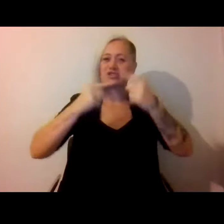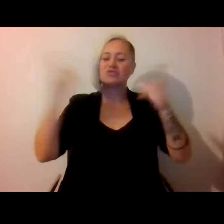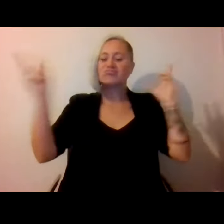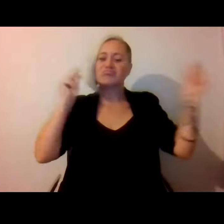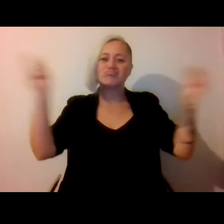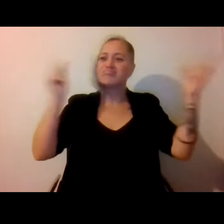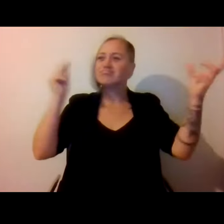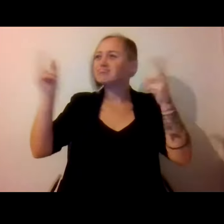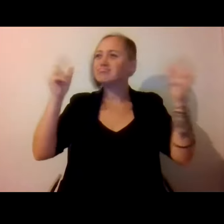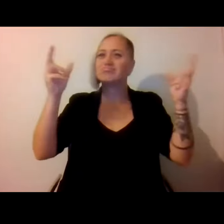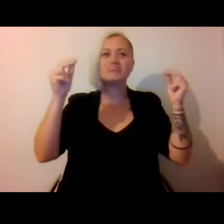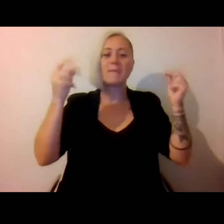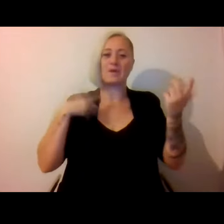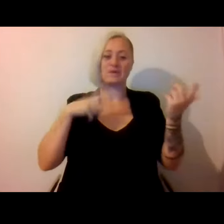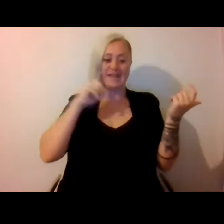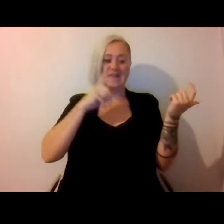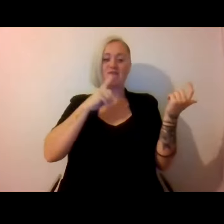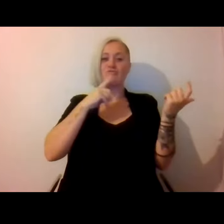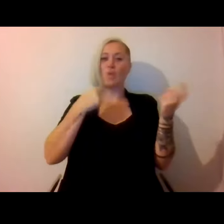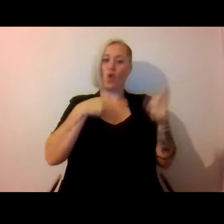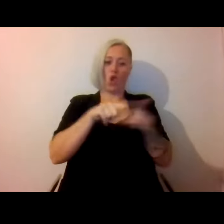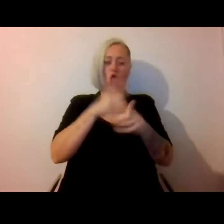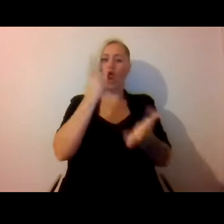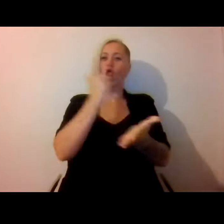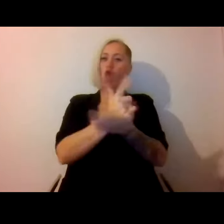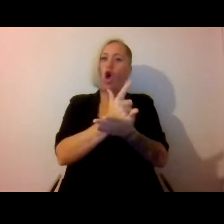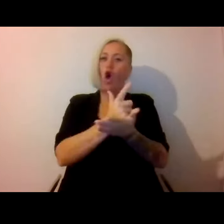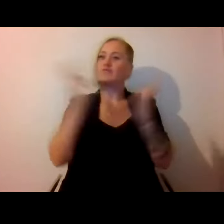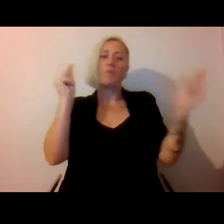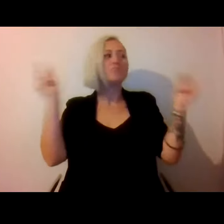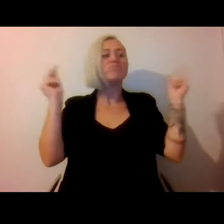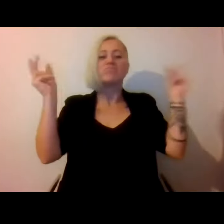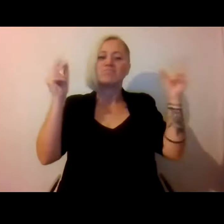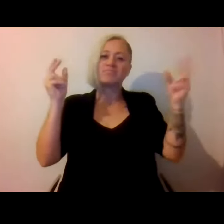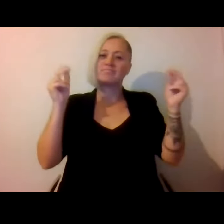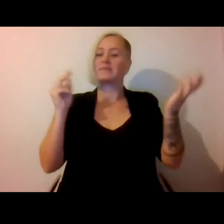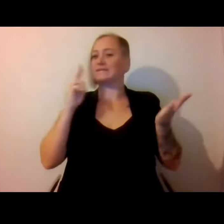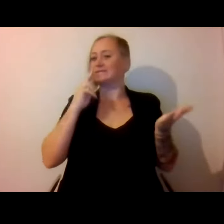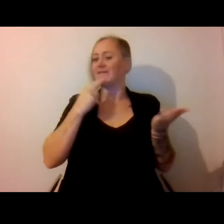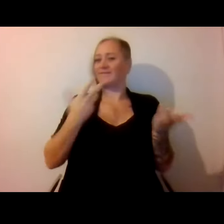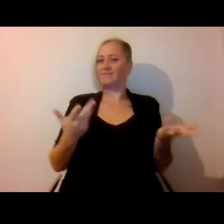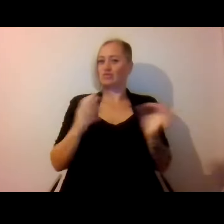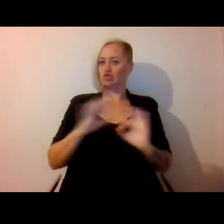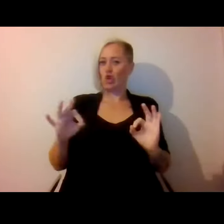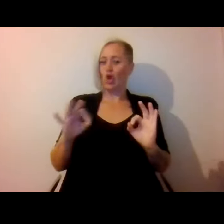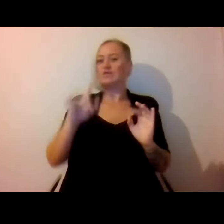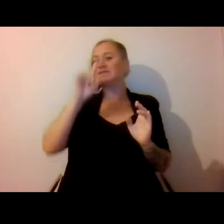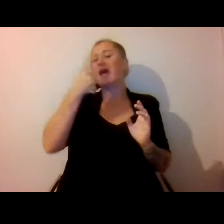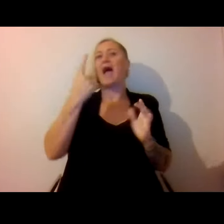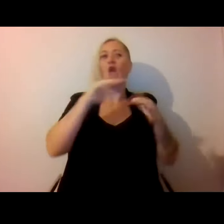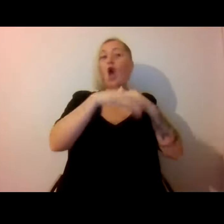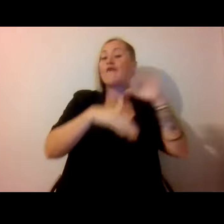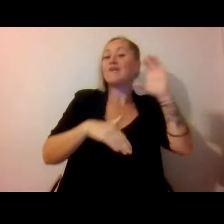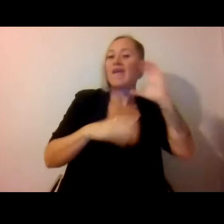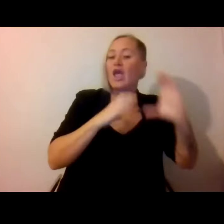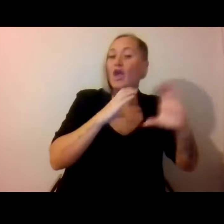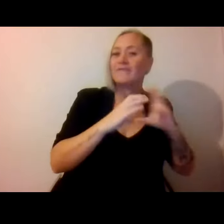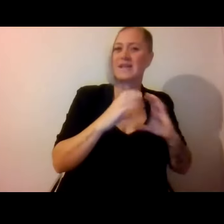being aware of it. So we have to make up for it and compensate for it. Like not being able to overhear conversations, like that's a big